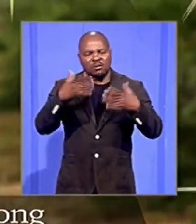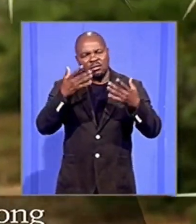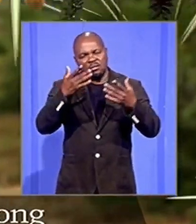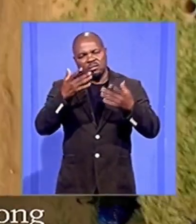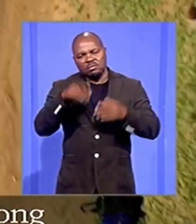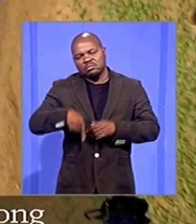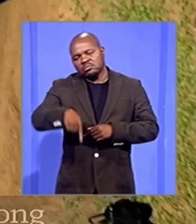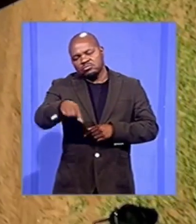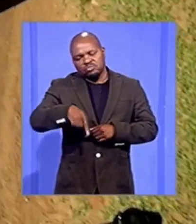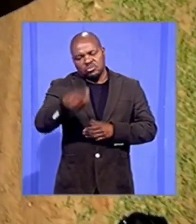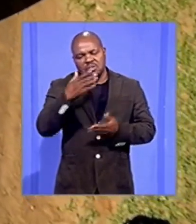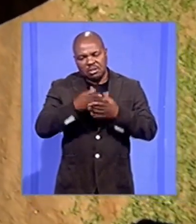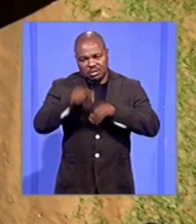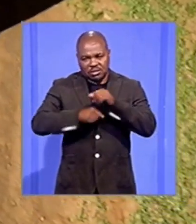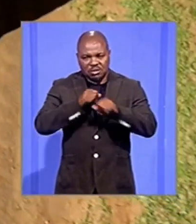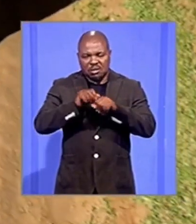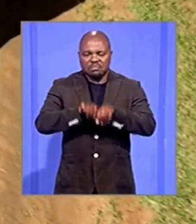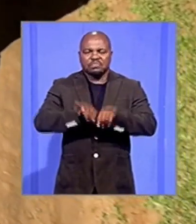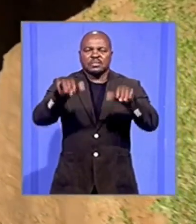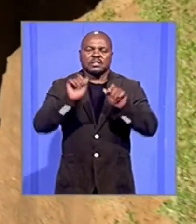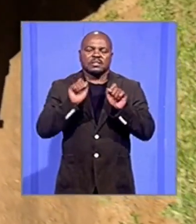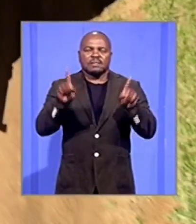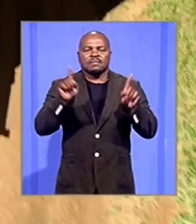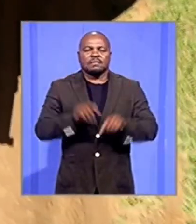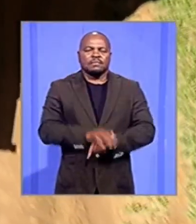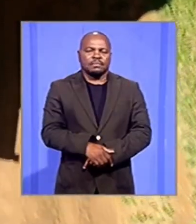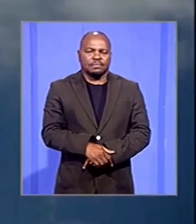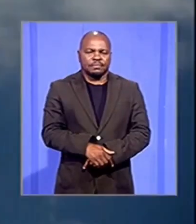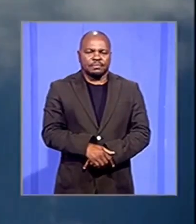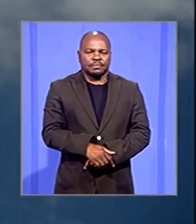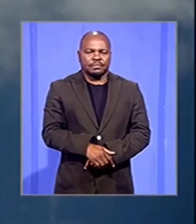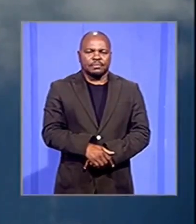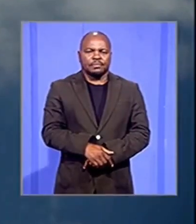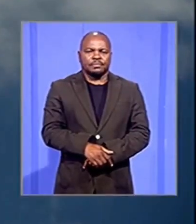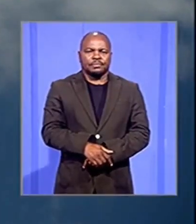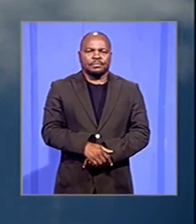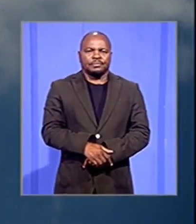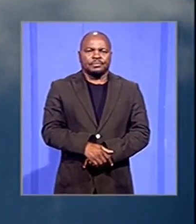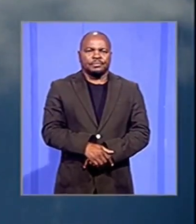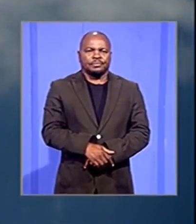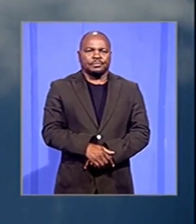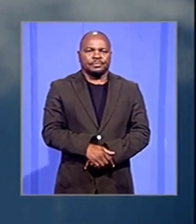jwa Moranang. Sentle English, SABC News, Mahikeng.